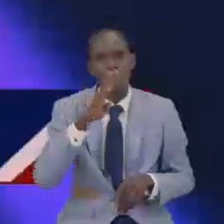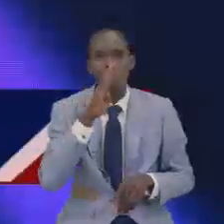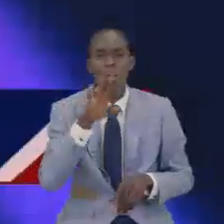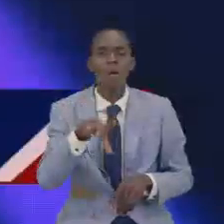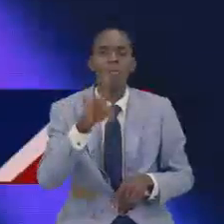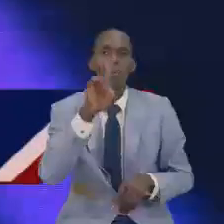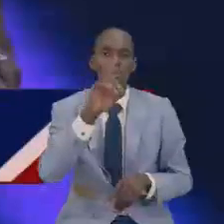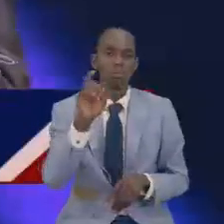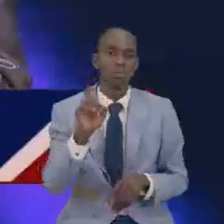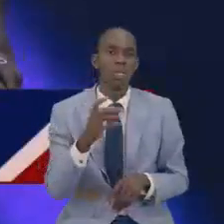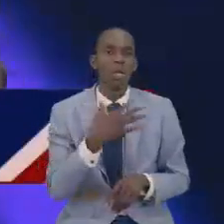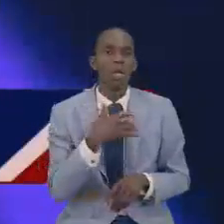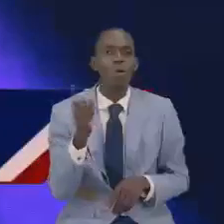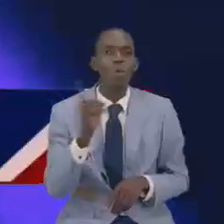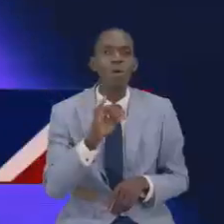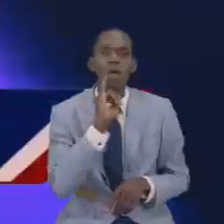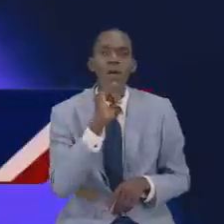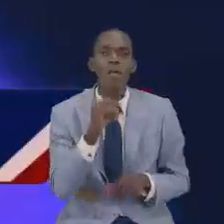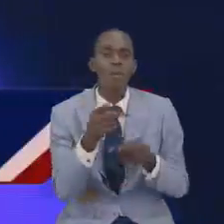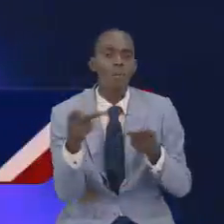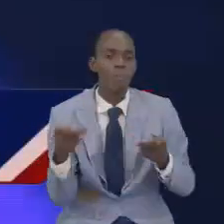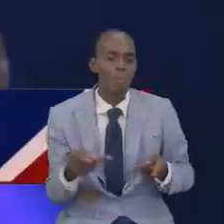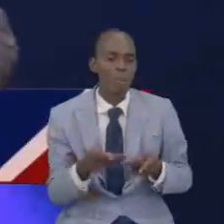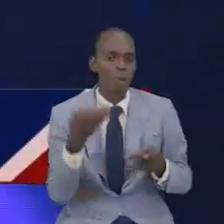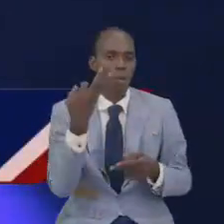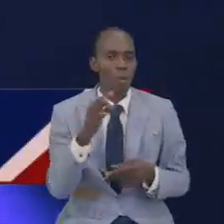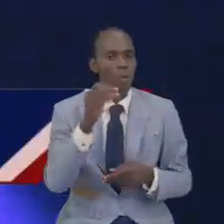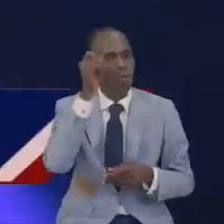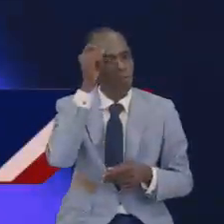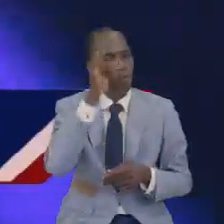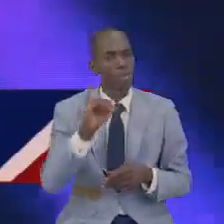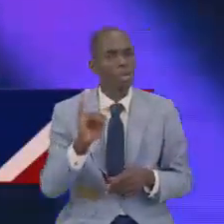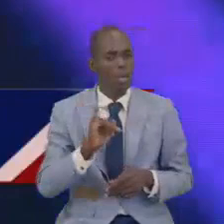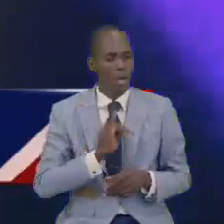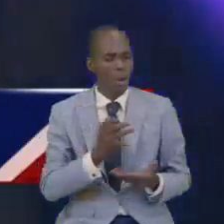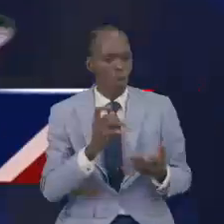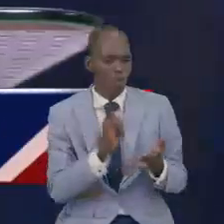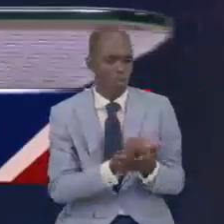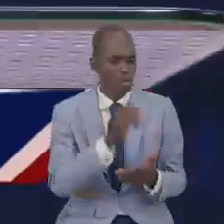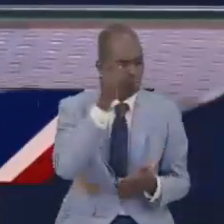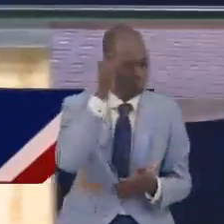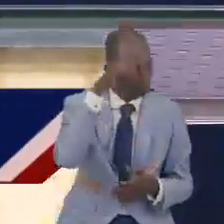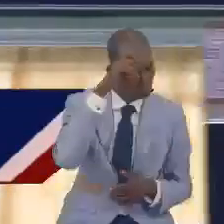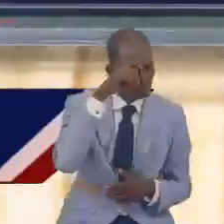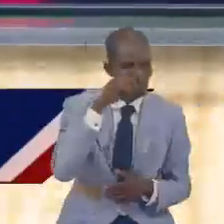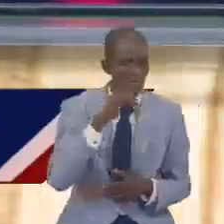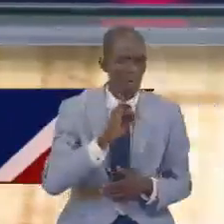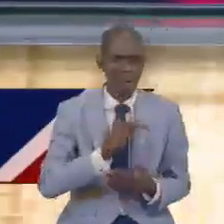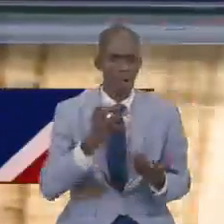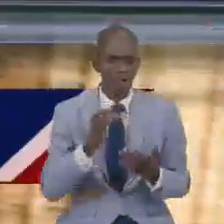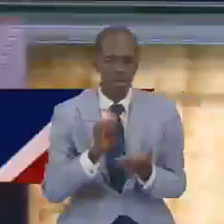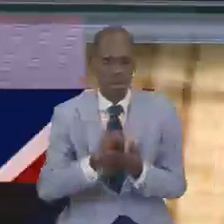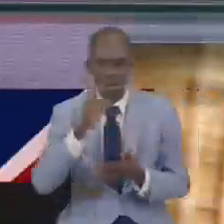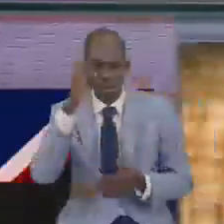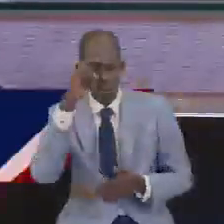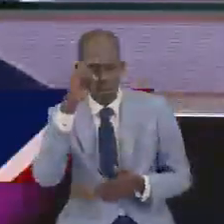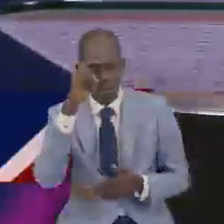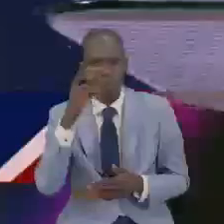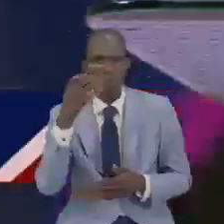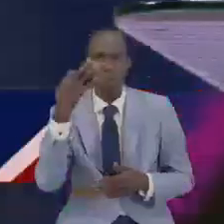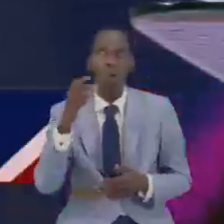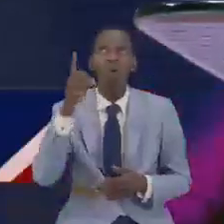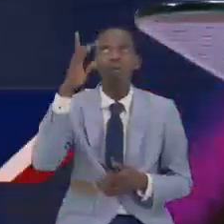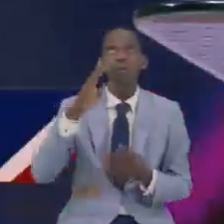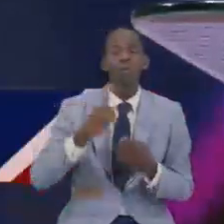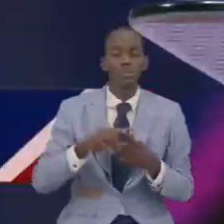found? And where is the place of understanding? I want that wisdom, and I want the wisdom of God to operate